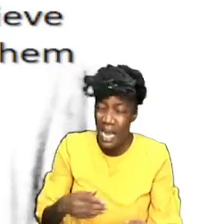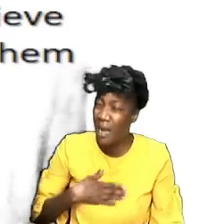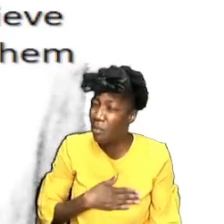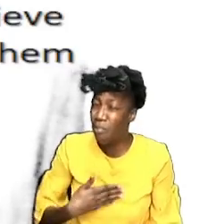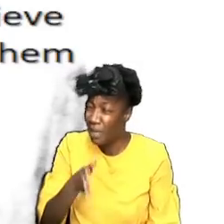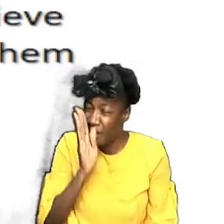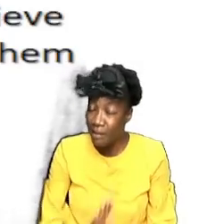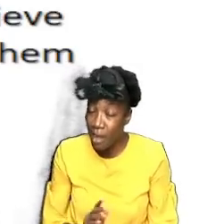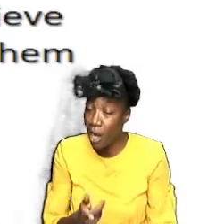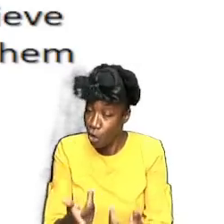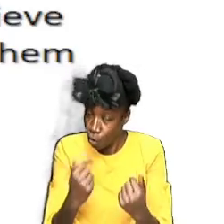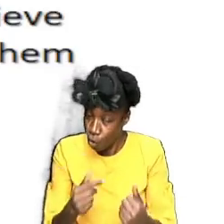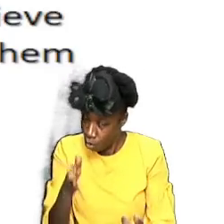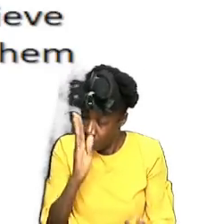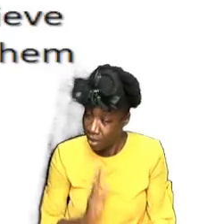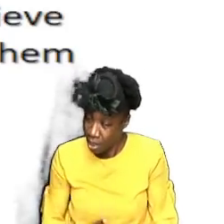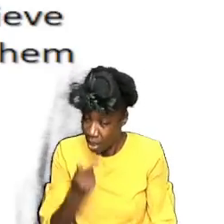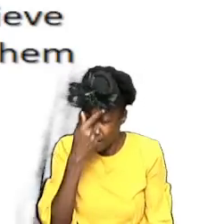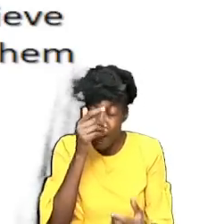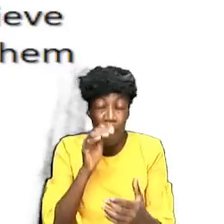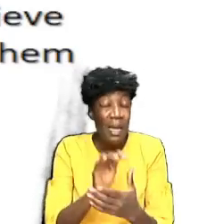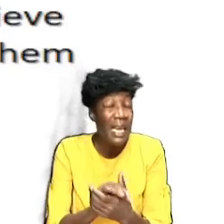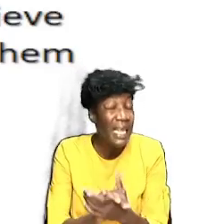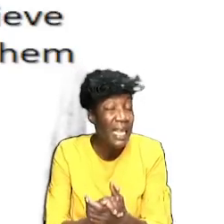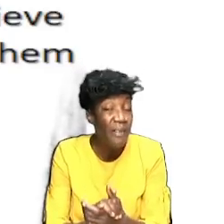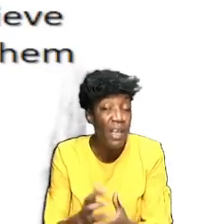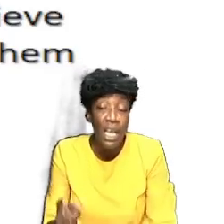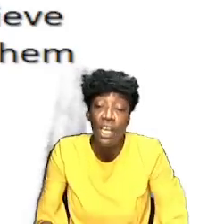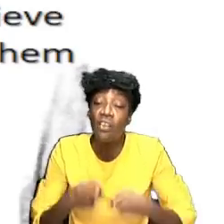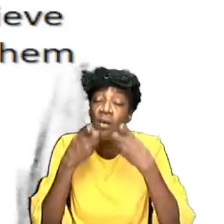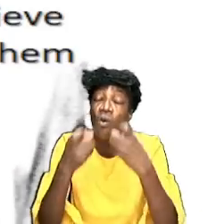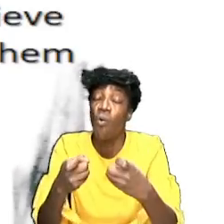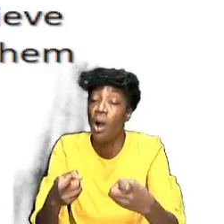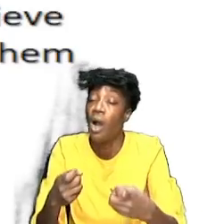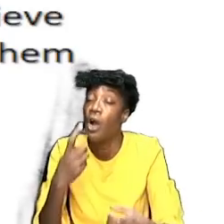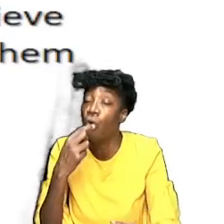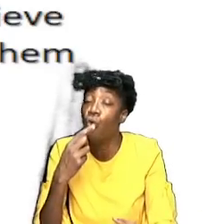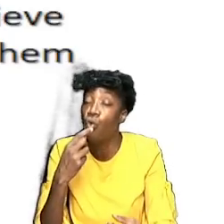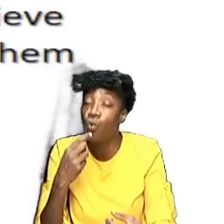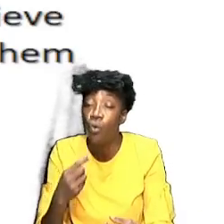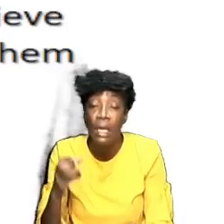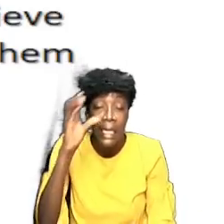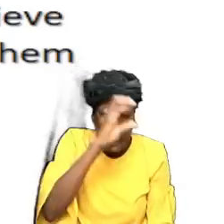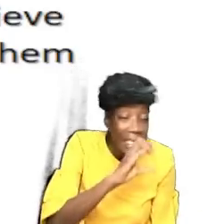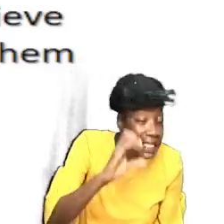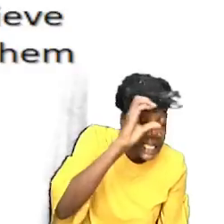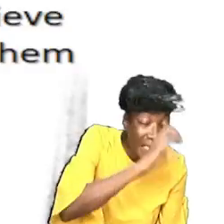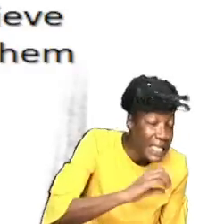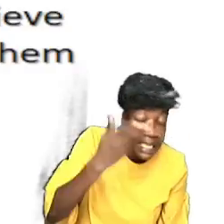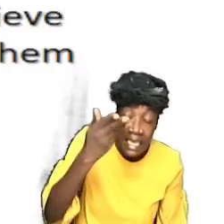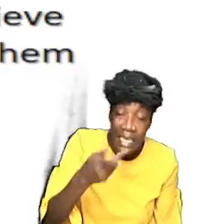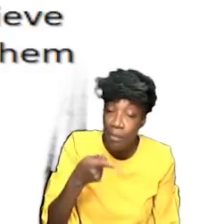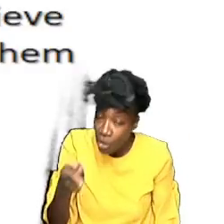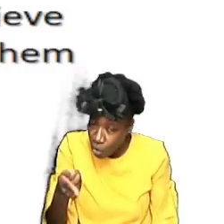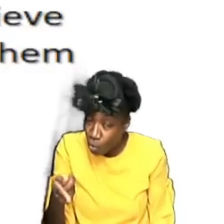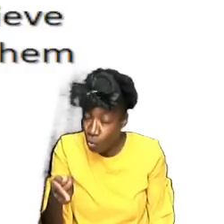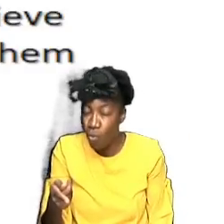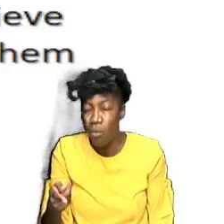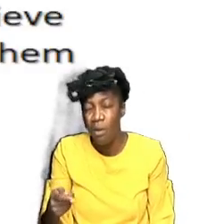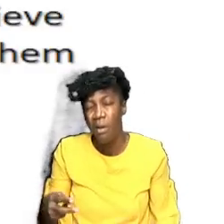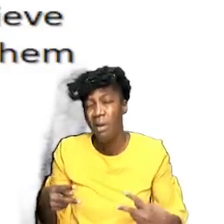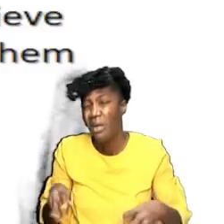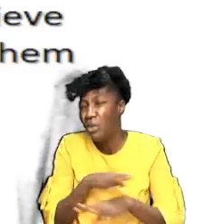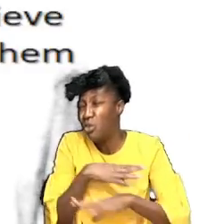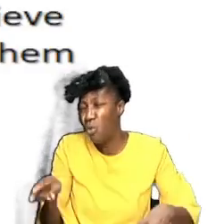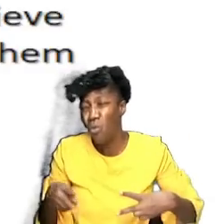that is a rewarder of them that diligently seek him. In other words, when we have faith, if you don't have faith,